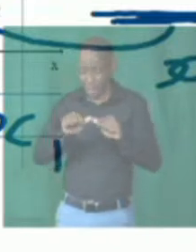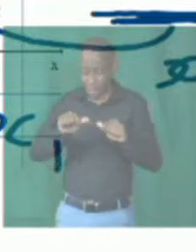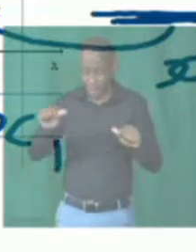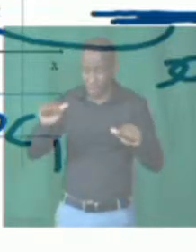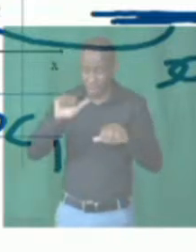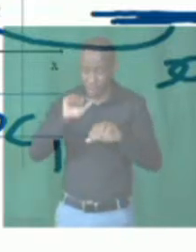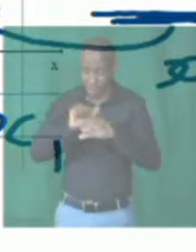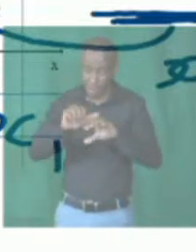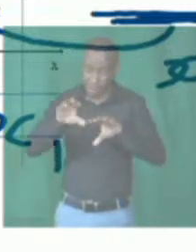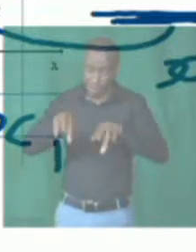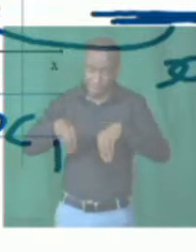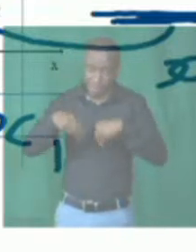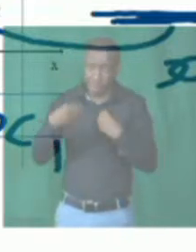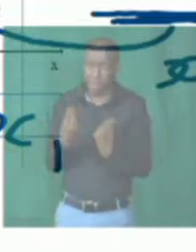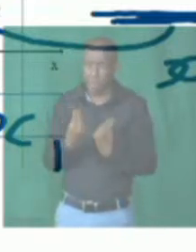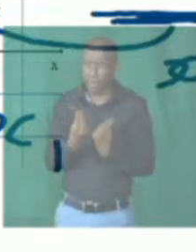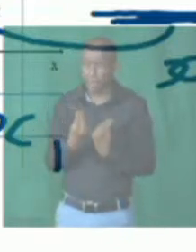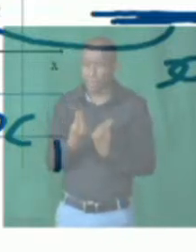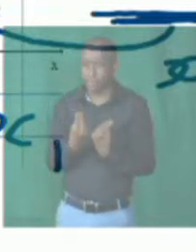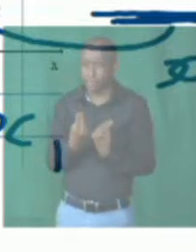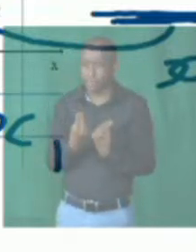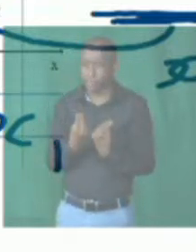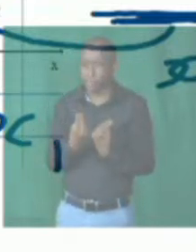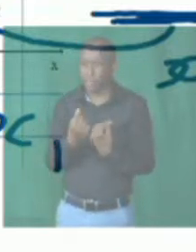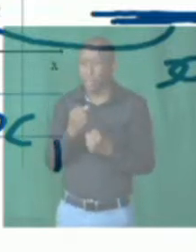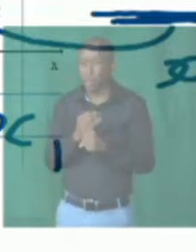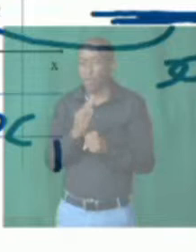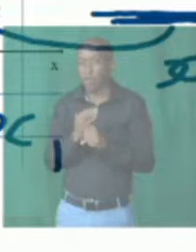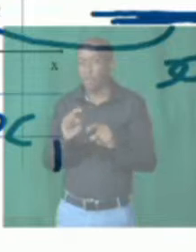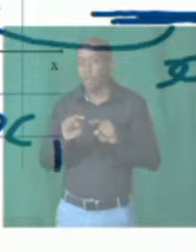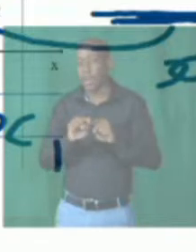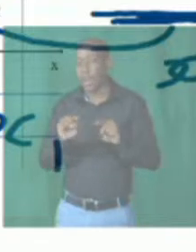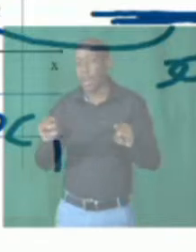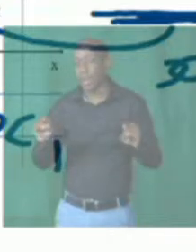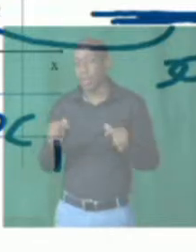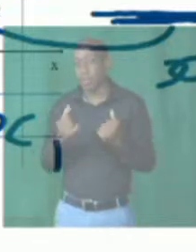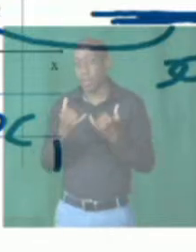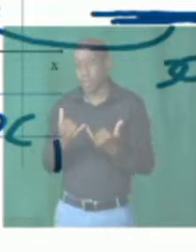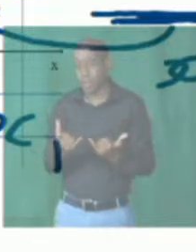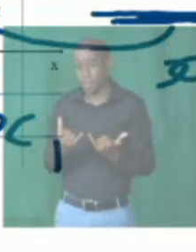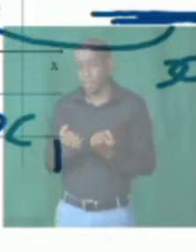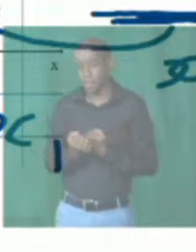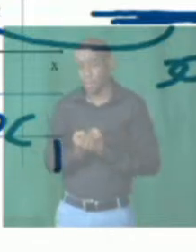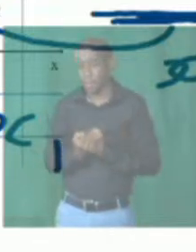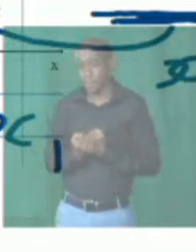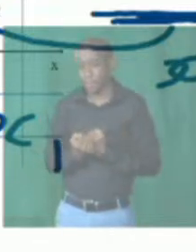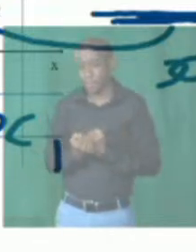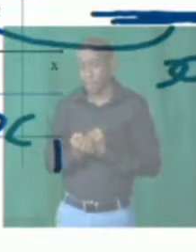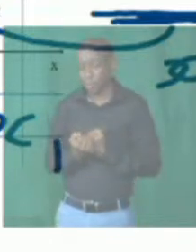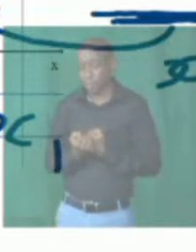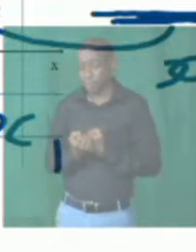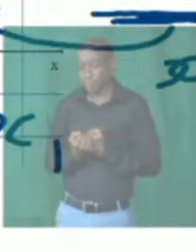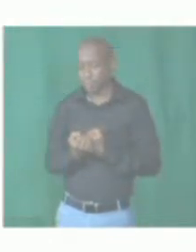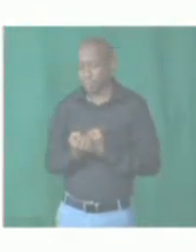distance between those 2 points, or the line segment. The length of the line segment, I mean.